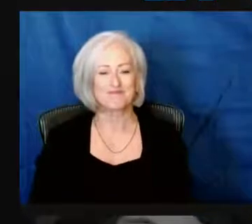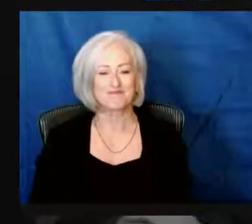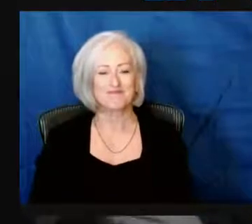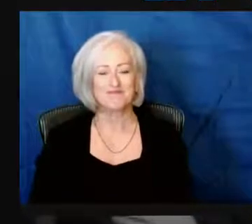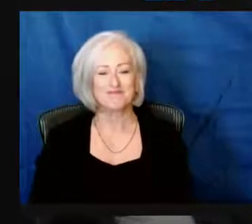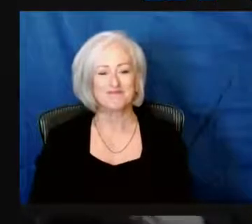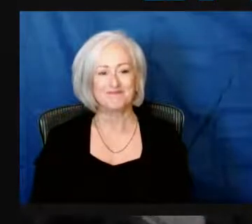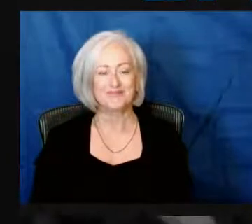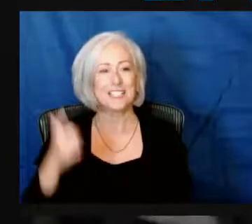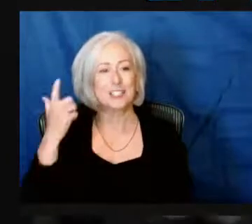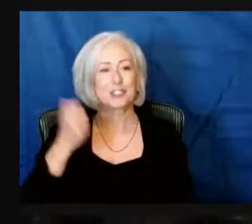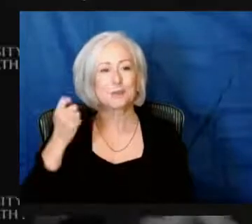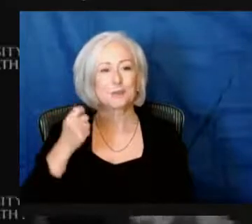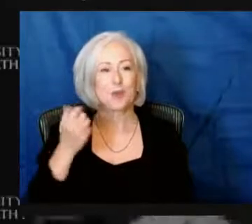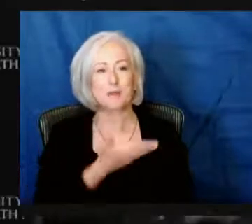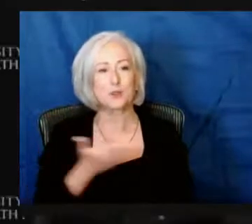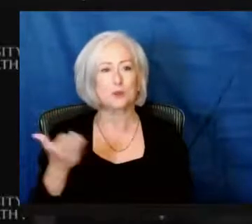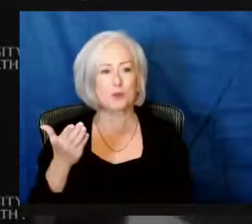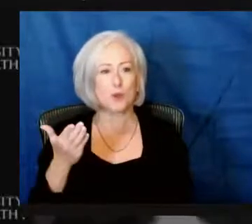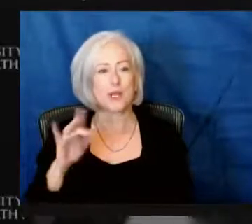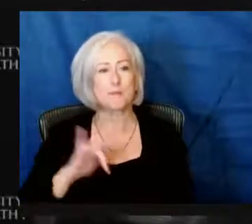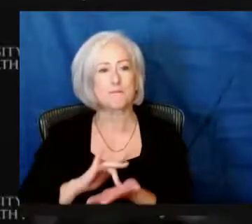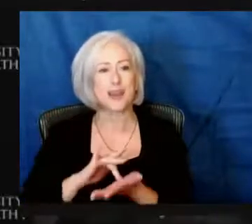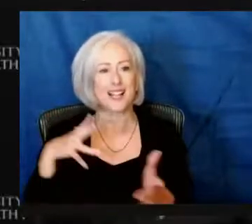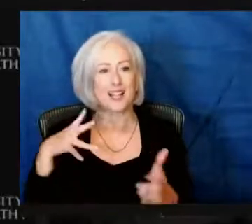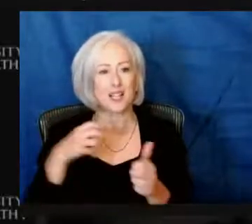Subscribe to our morning medical update and Open